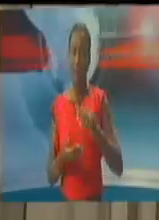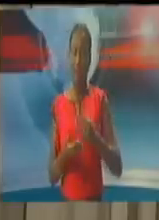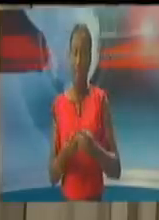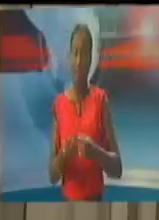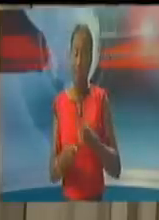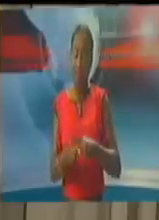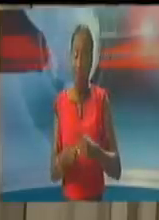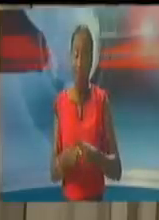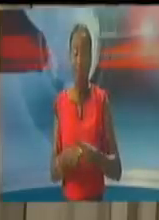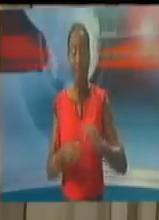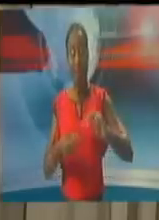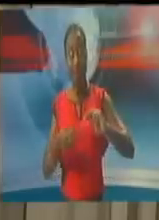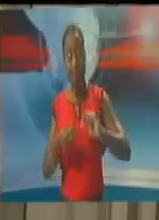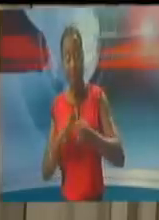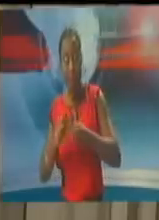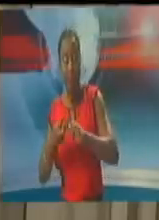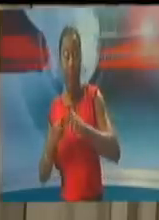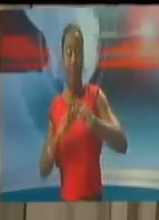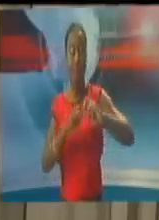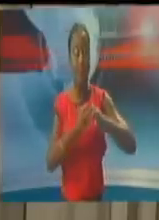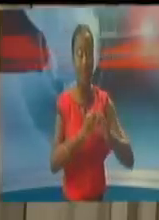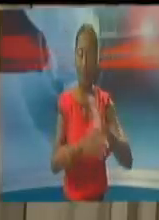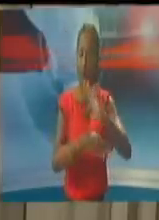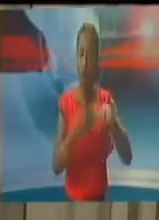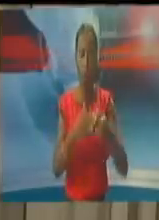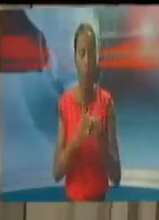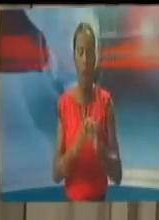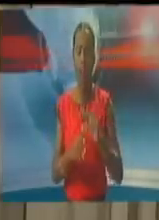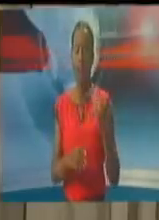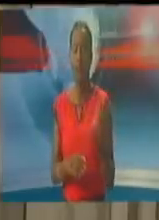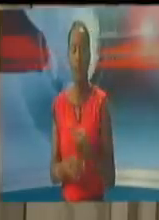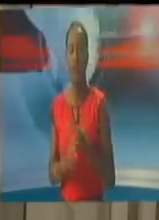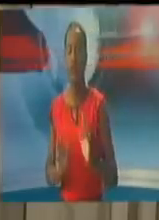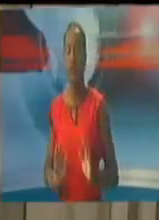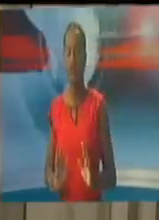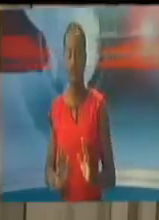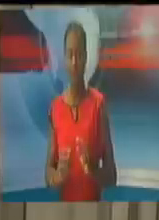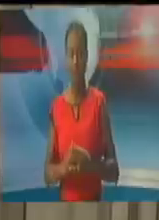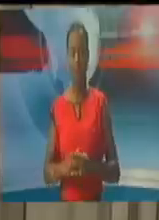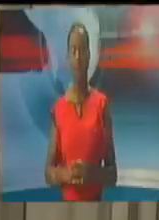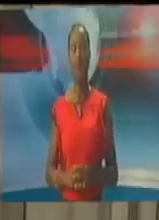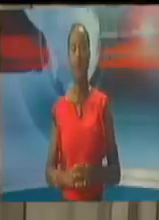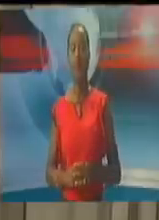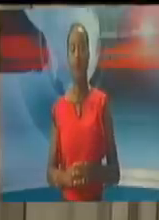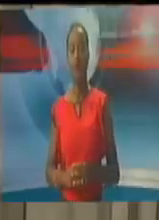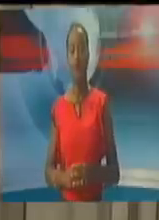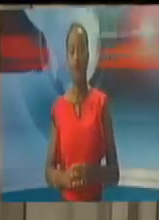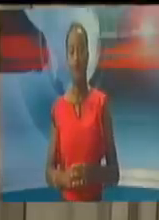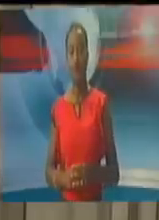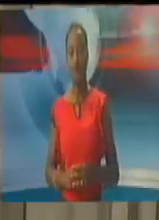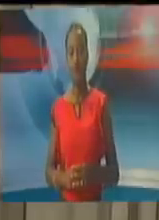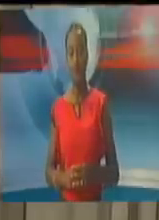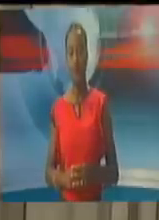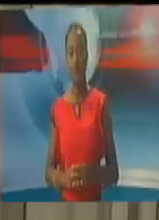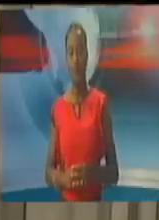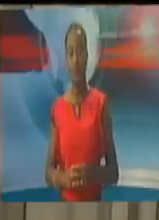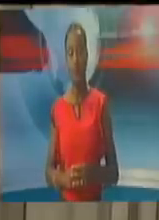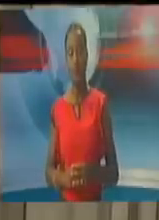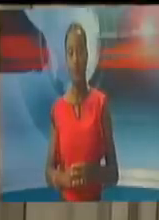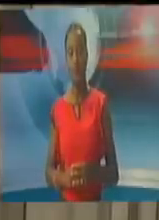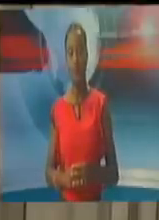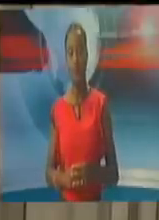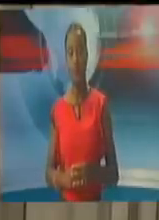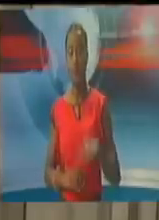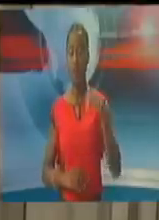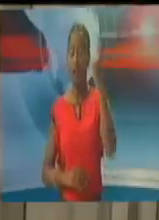for all of us. No one is immune from the effects of COVID-19. The government has not